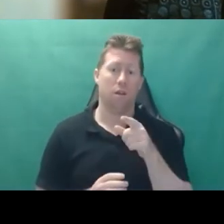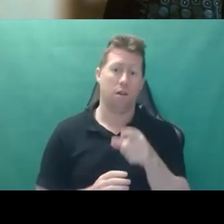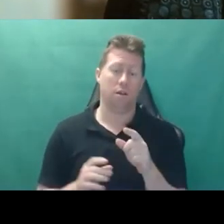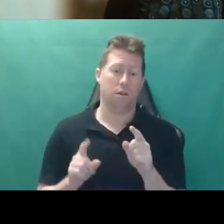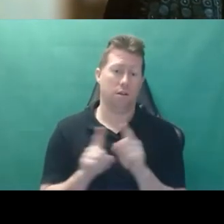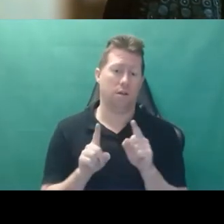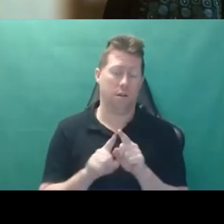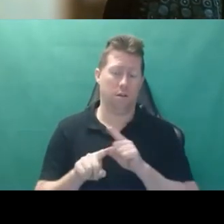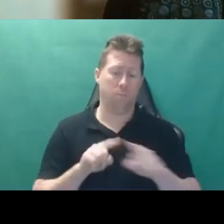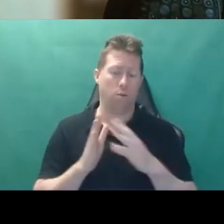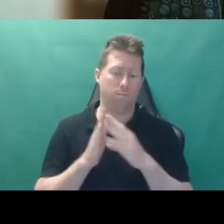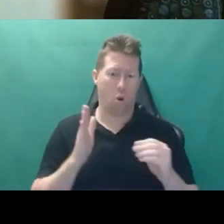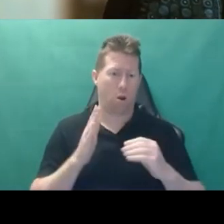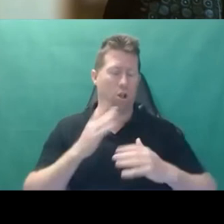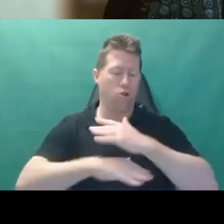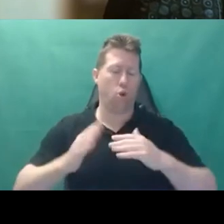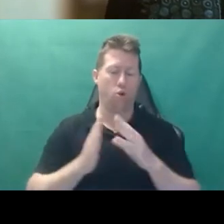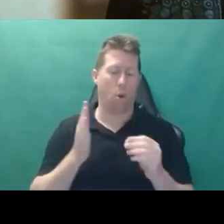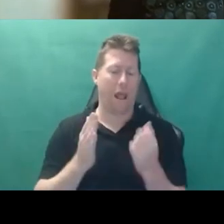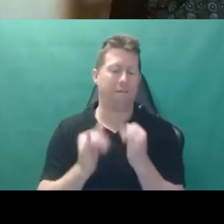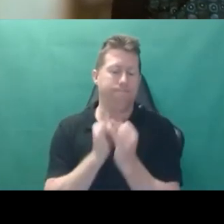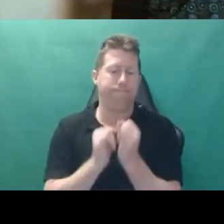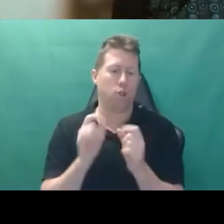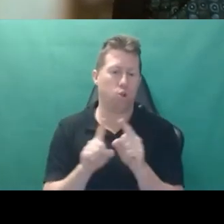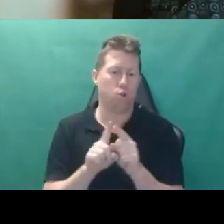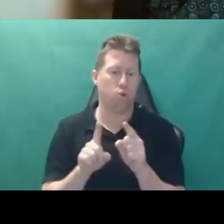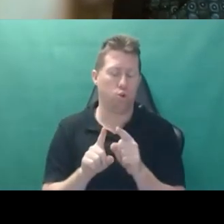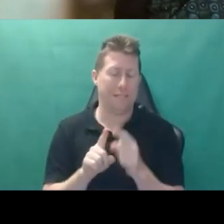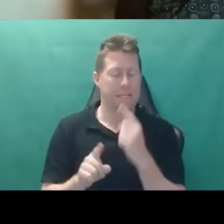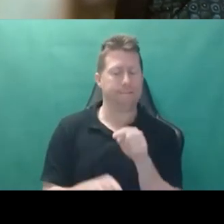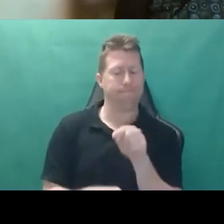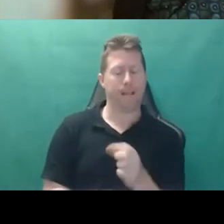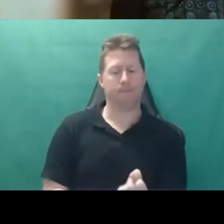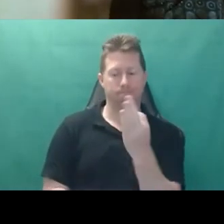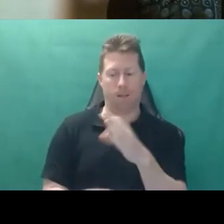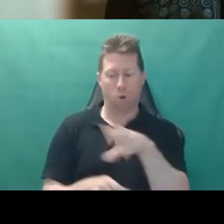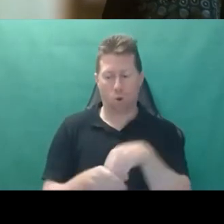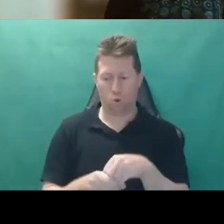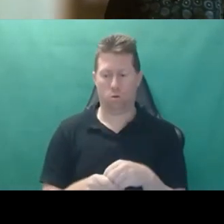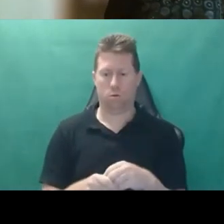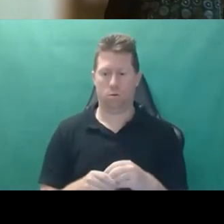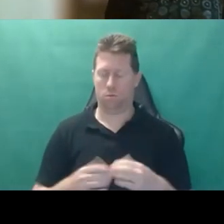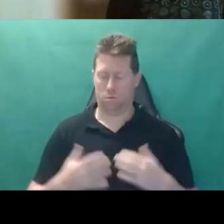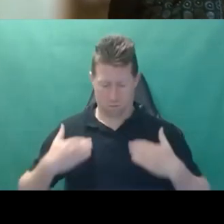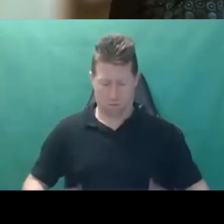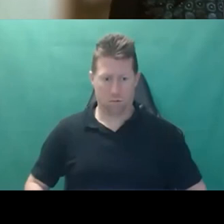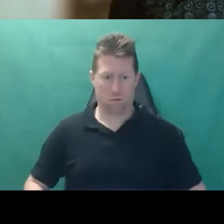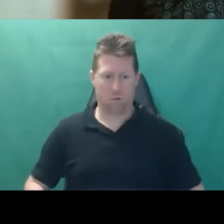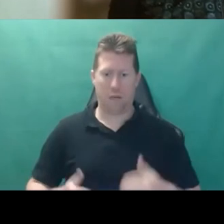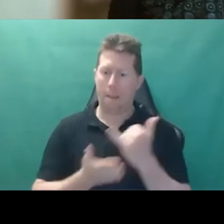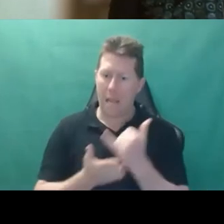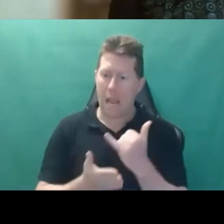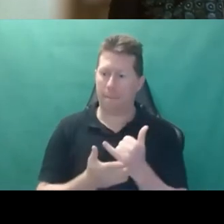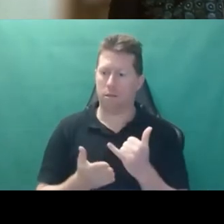social model has its critiques. And one of the critiques is it doesn't take into account, um, bodily, um, impairment,